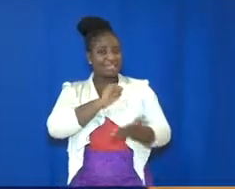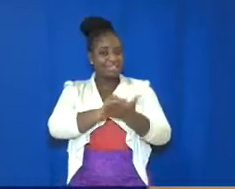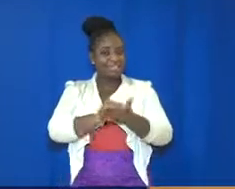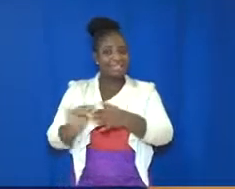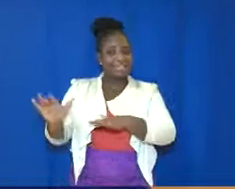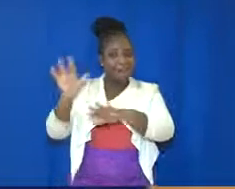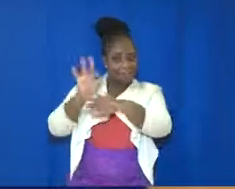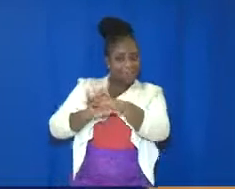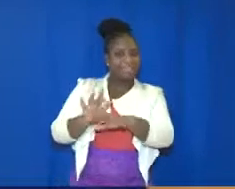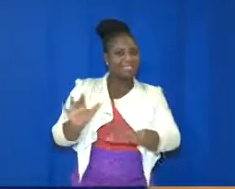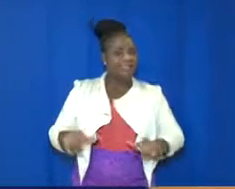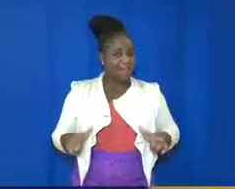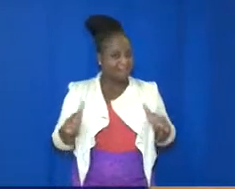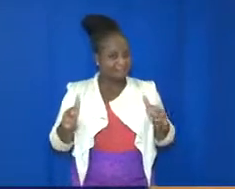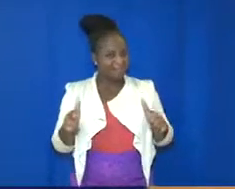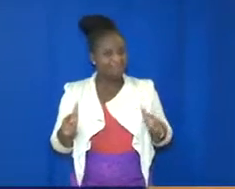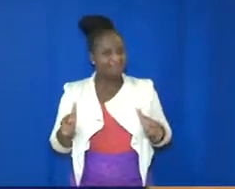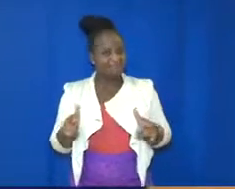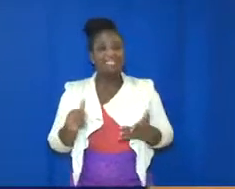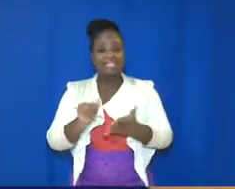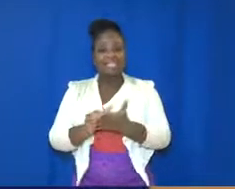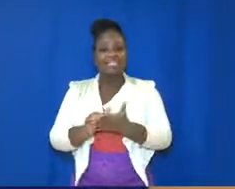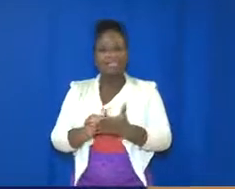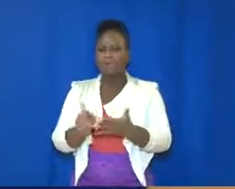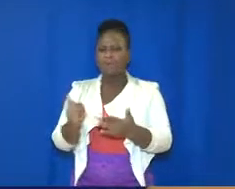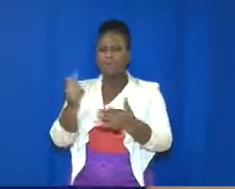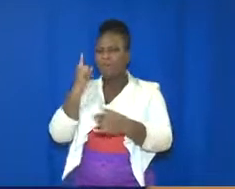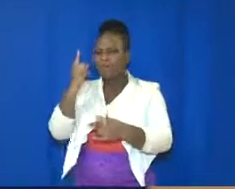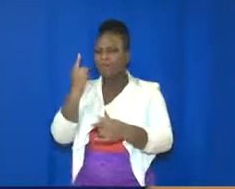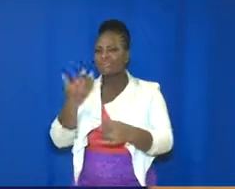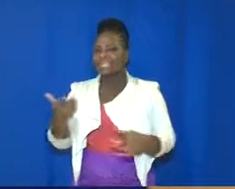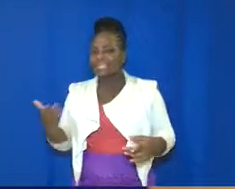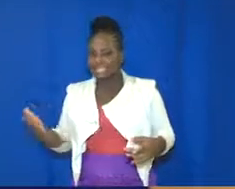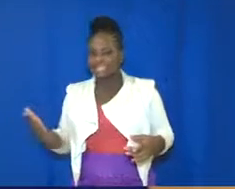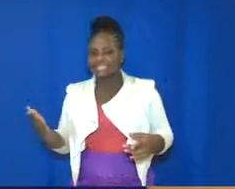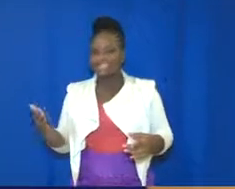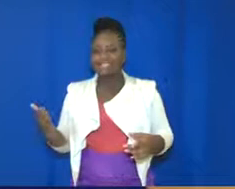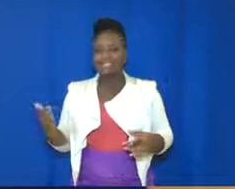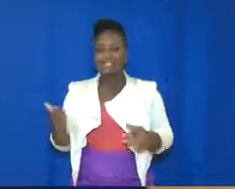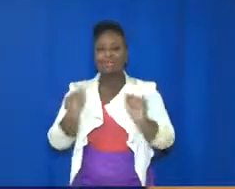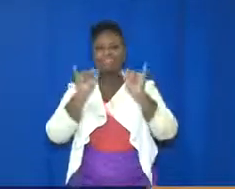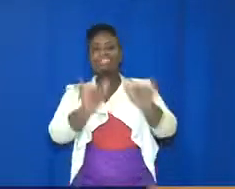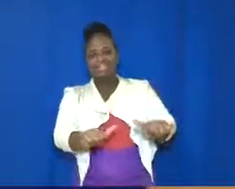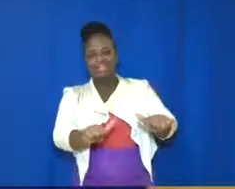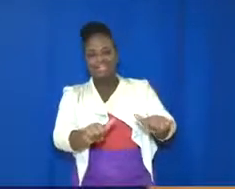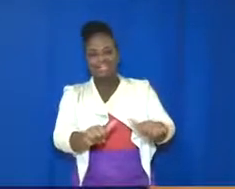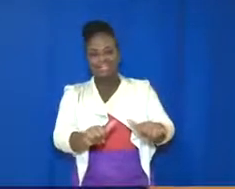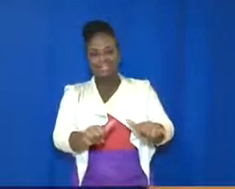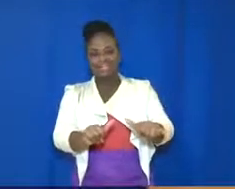will impact on our lifestyles. That has to be one of the permanent legacies of the